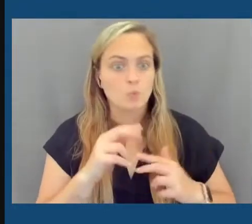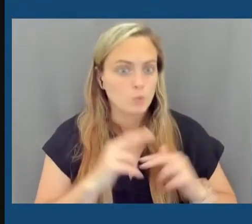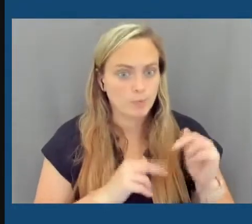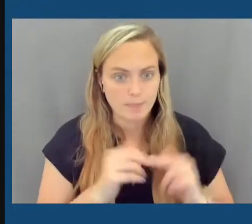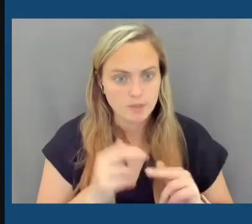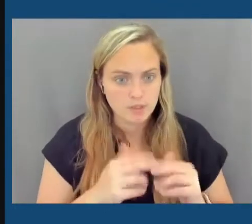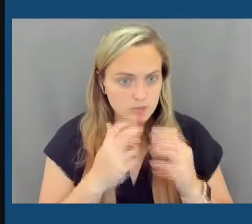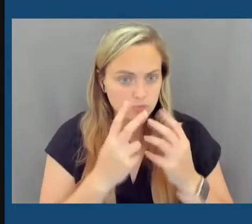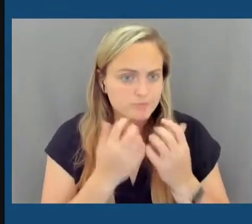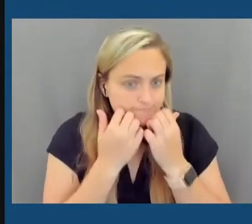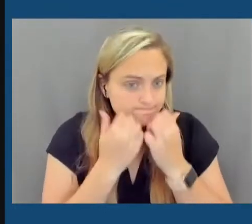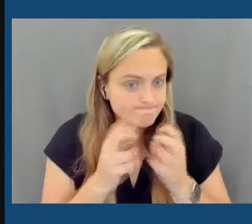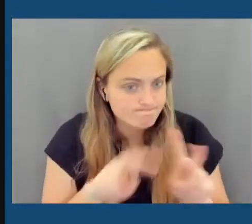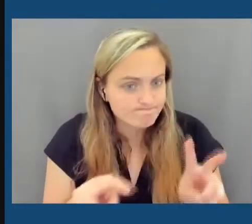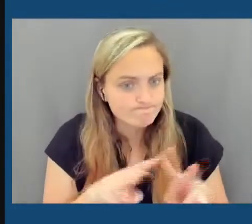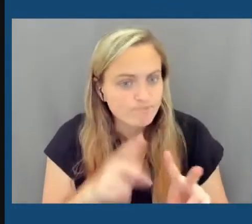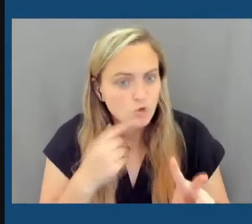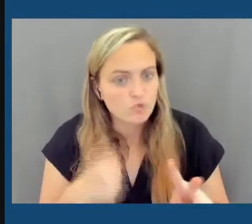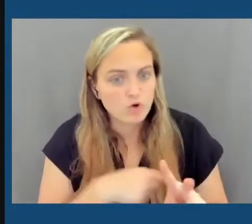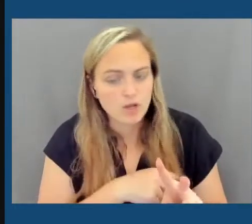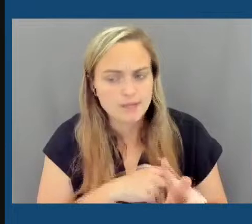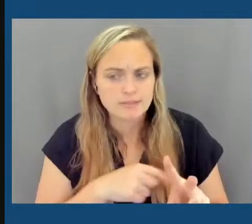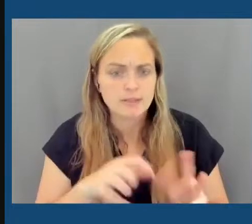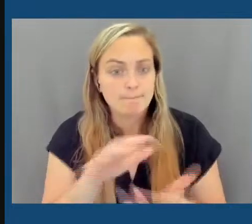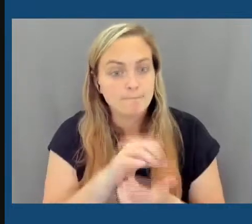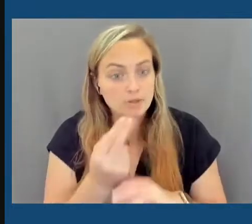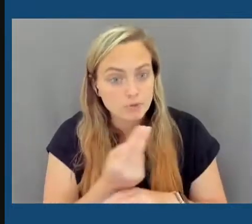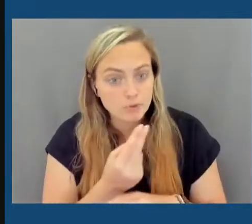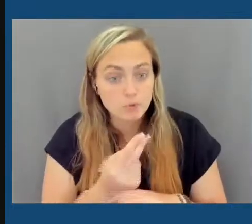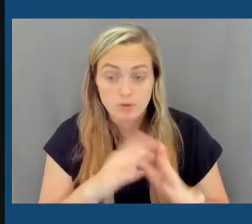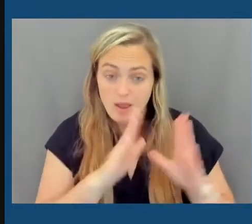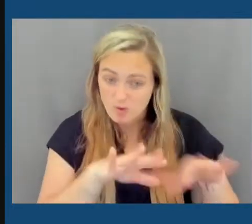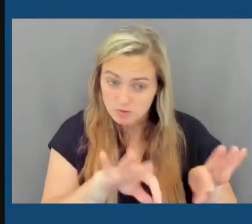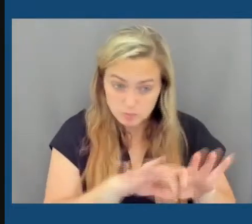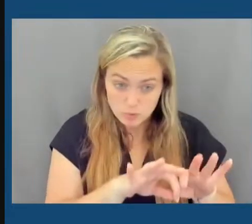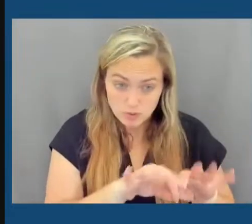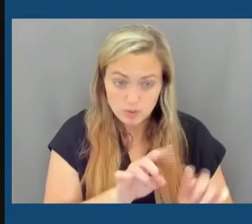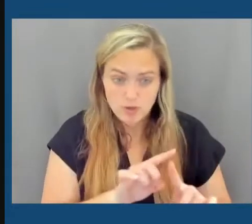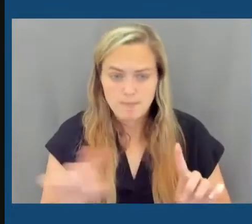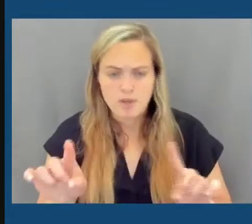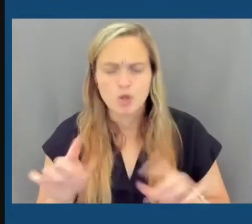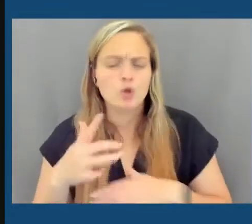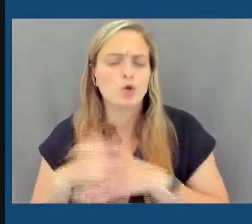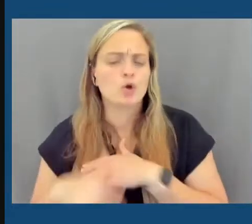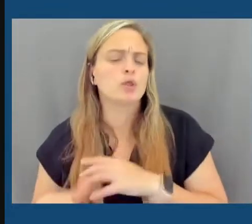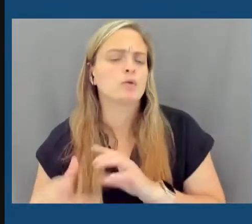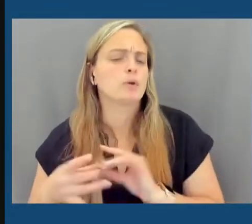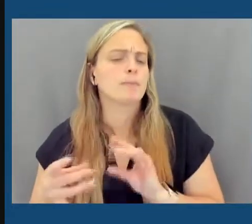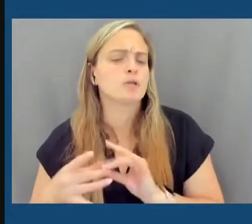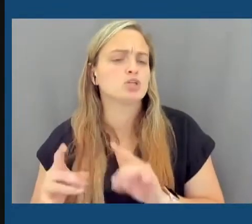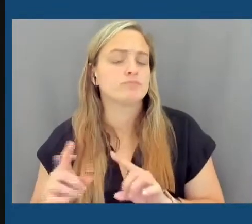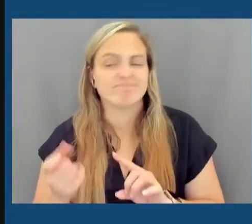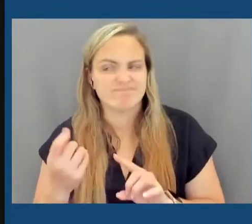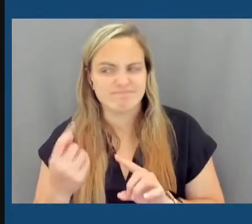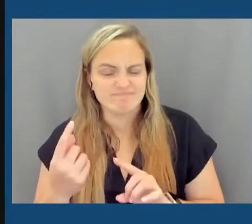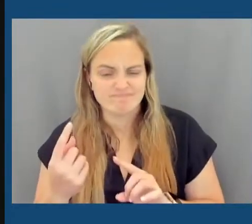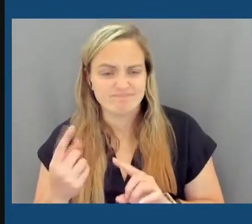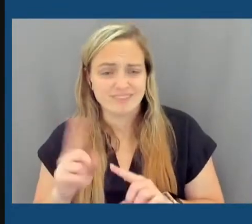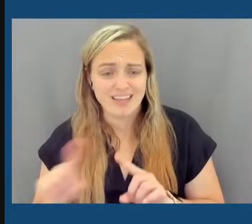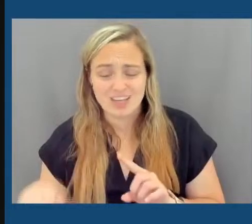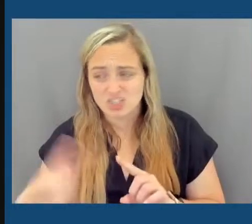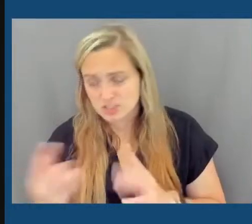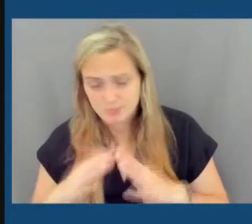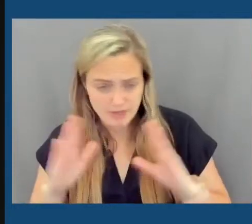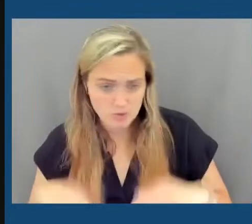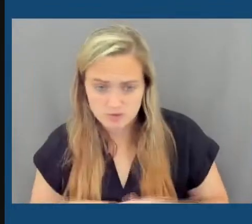value in projects, mixed use. Housing is critical, but early on we said we can't just settle, this can't just be a housing project,